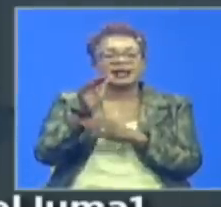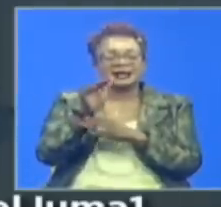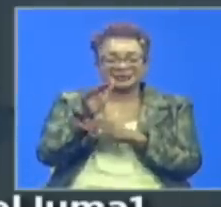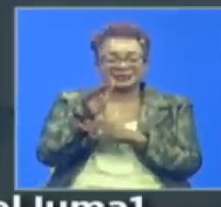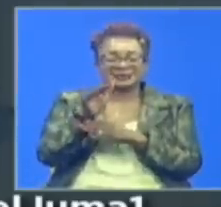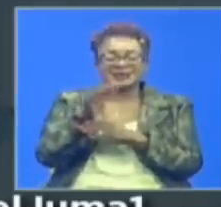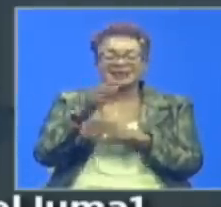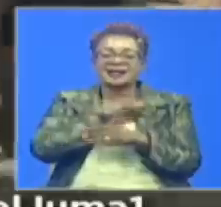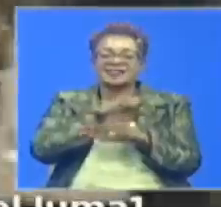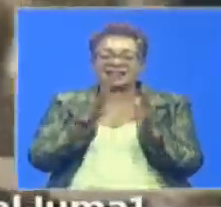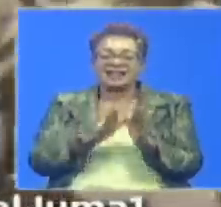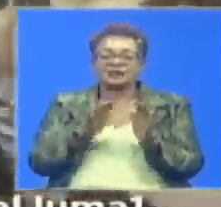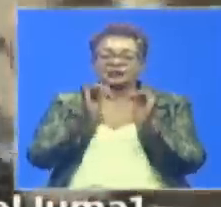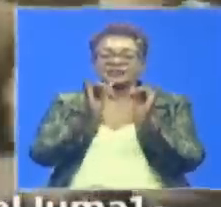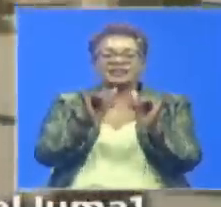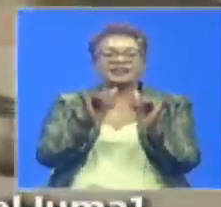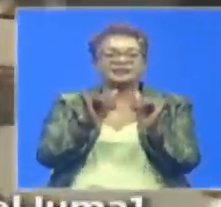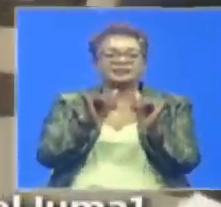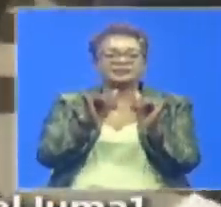to this.